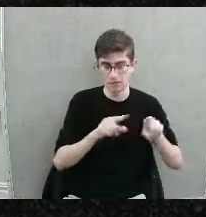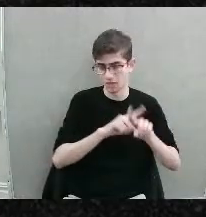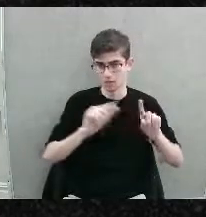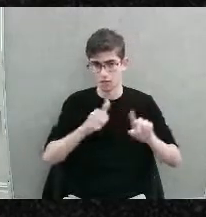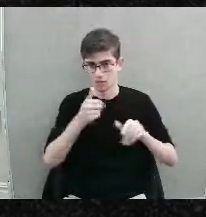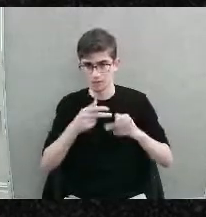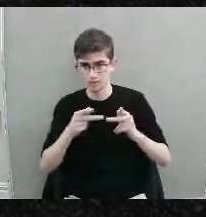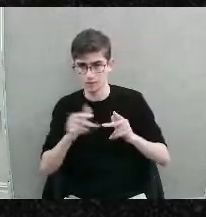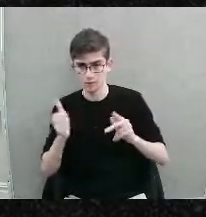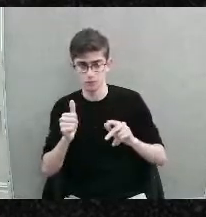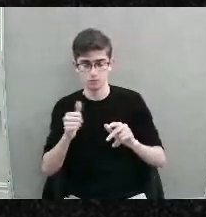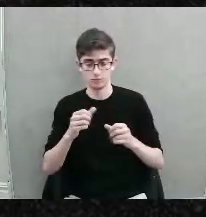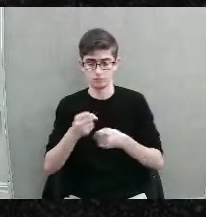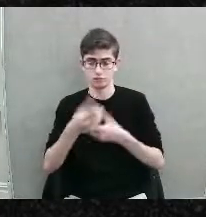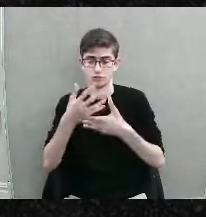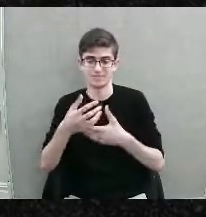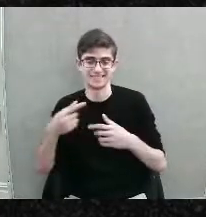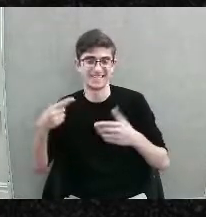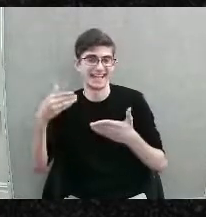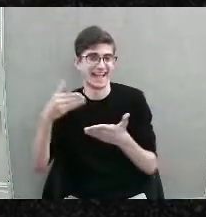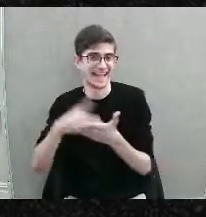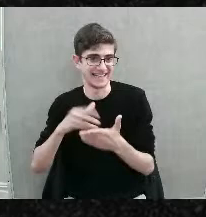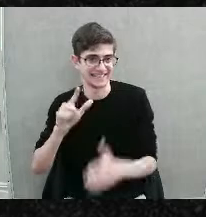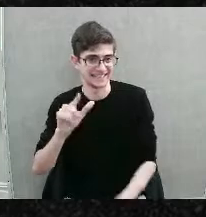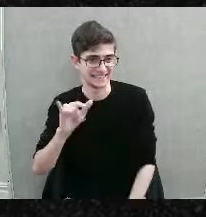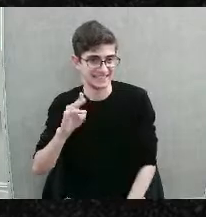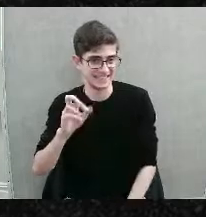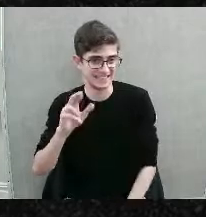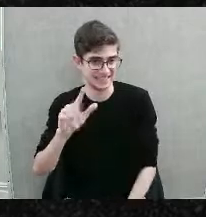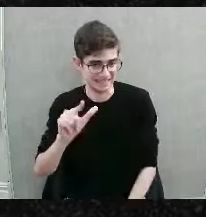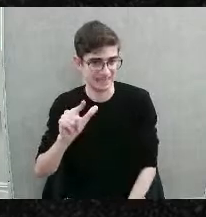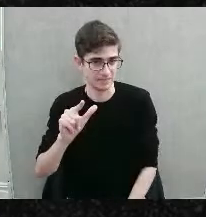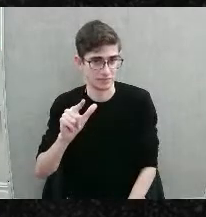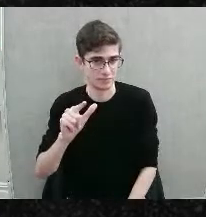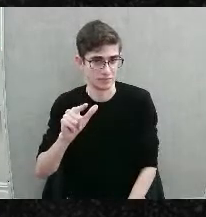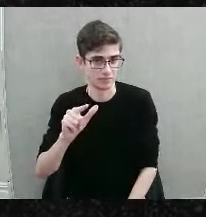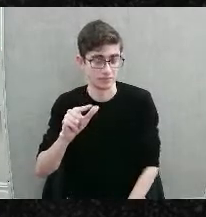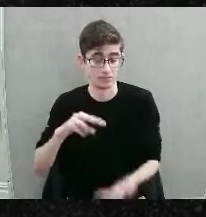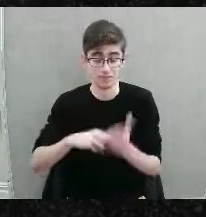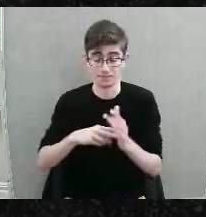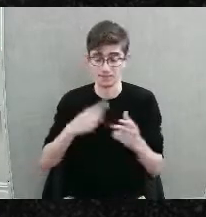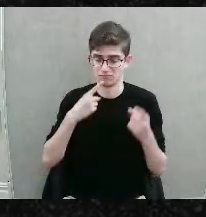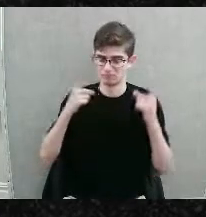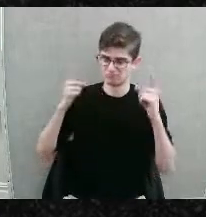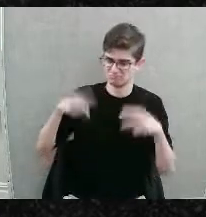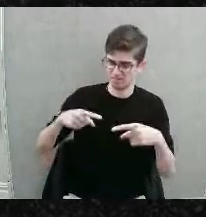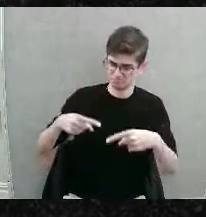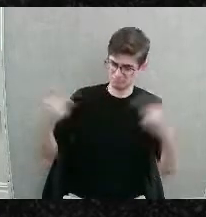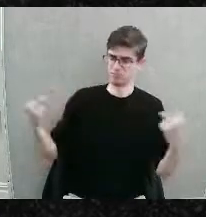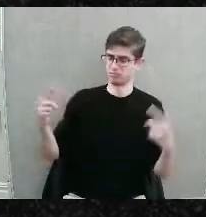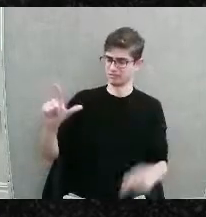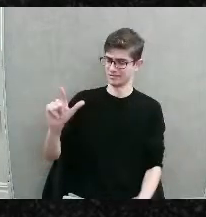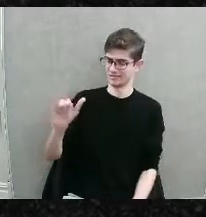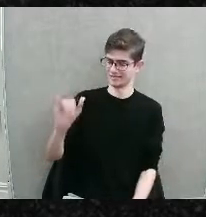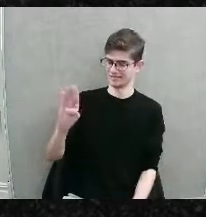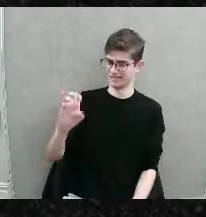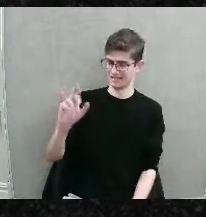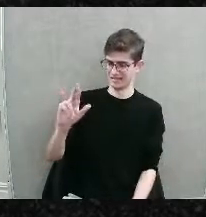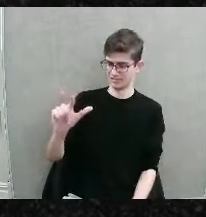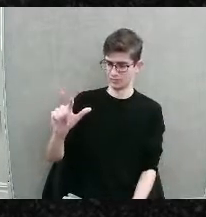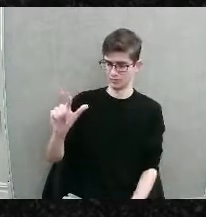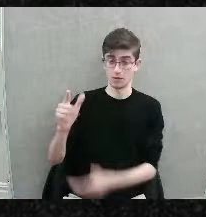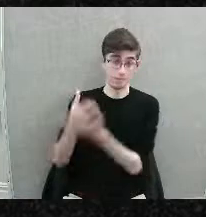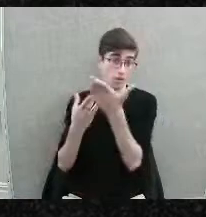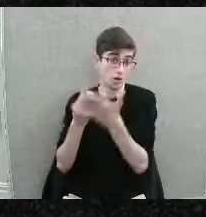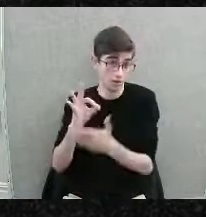anti-liberal reaction. That is a reaction against the liberal component of neoliberalism that put us